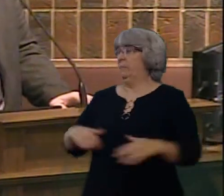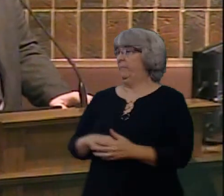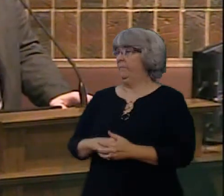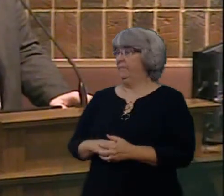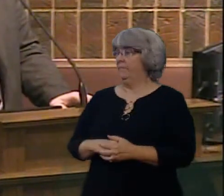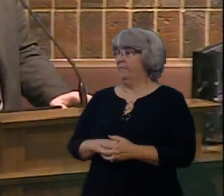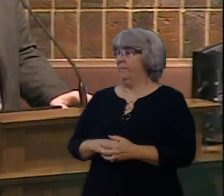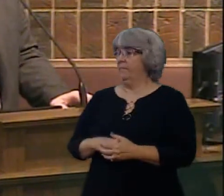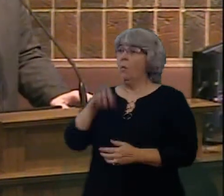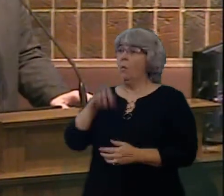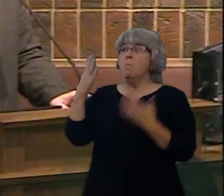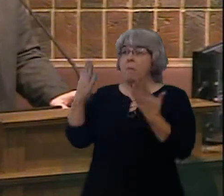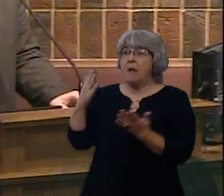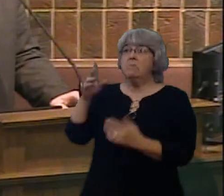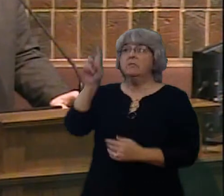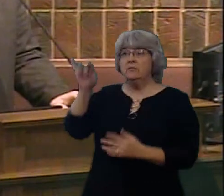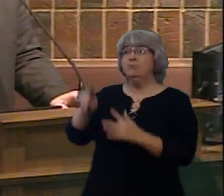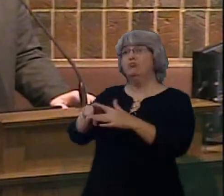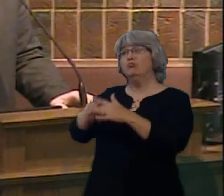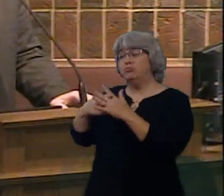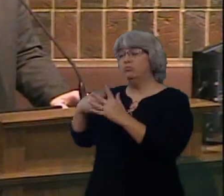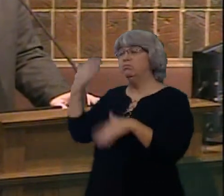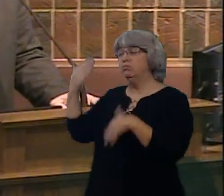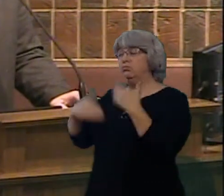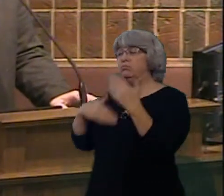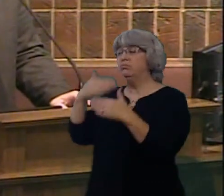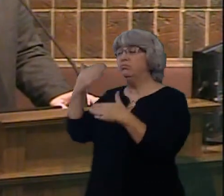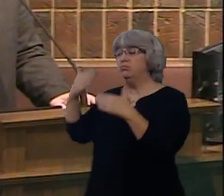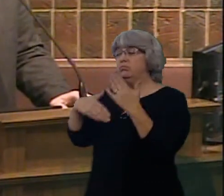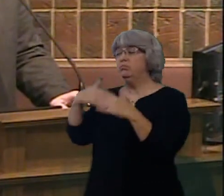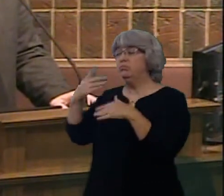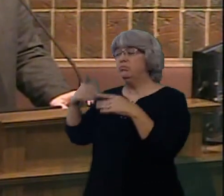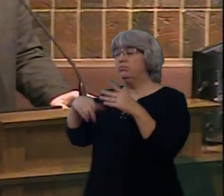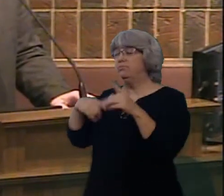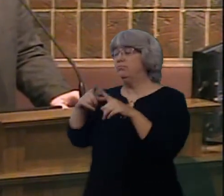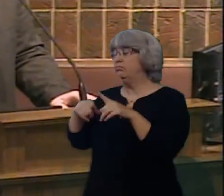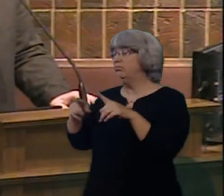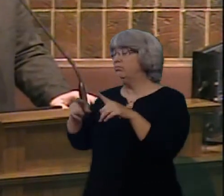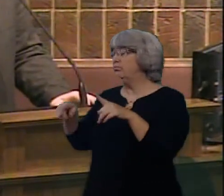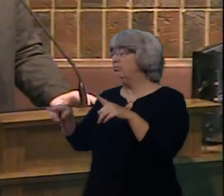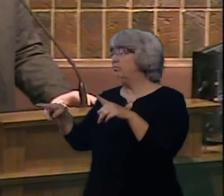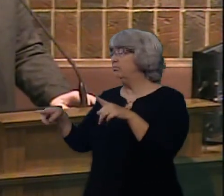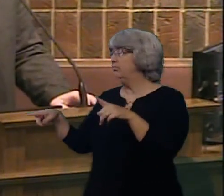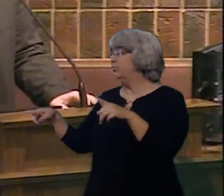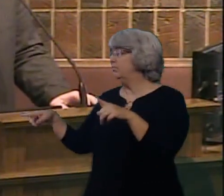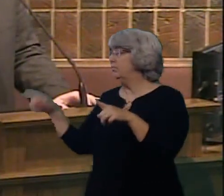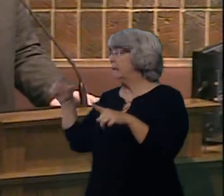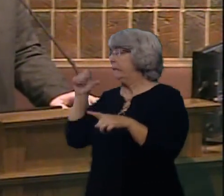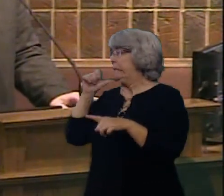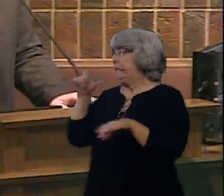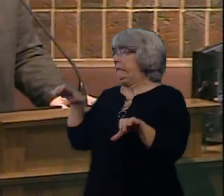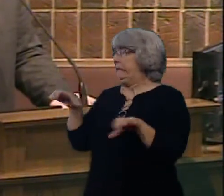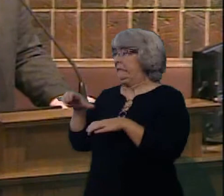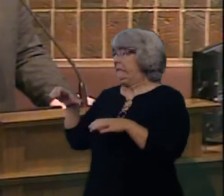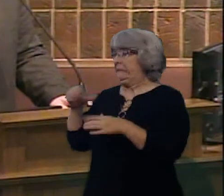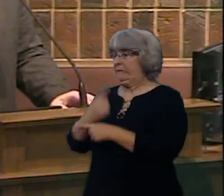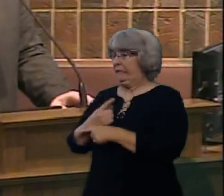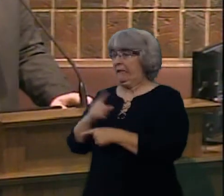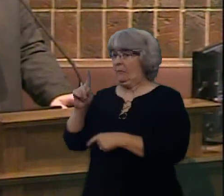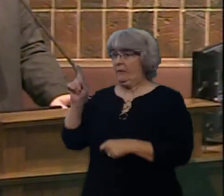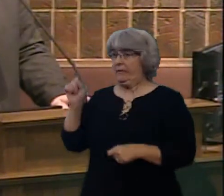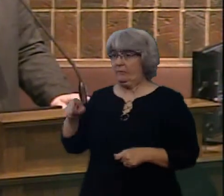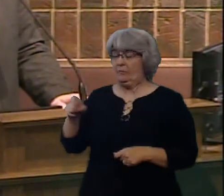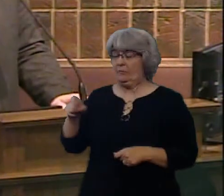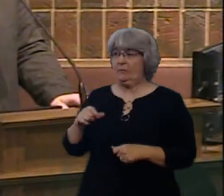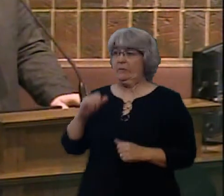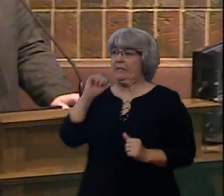you've started down that path and realized that you're not doing the things that you should do. Not living